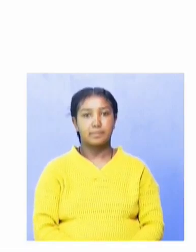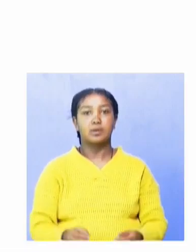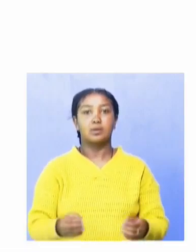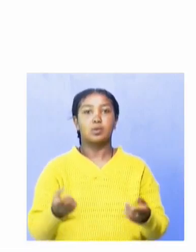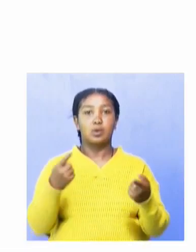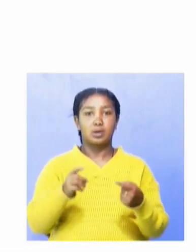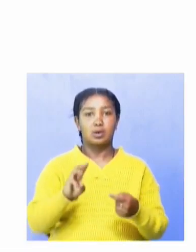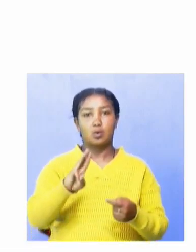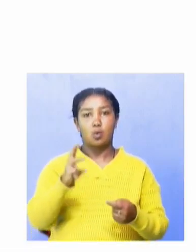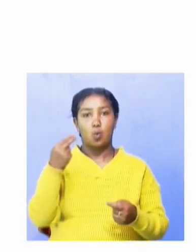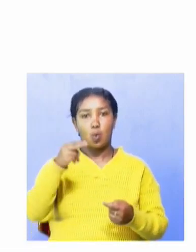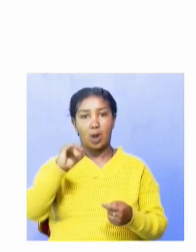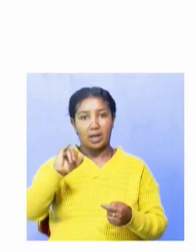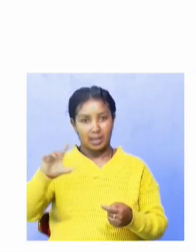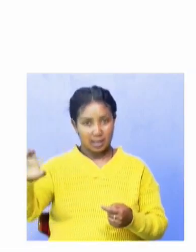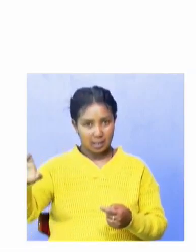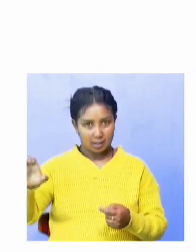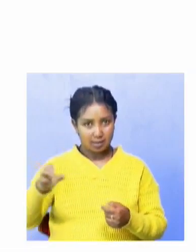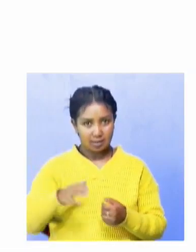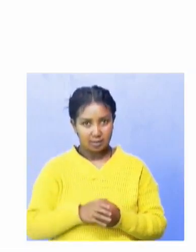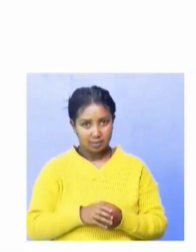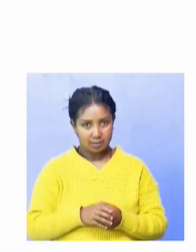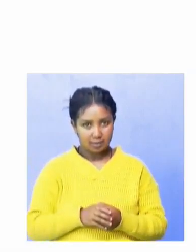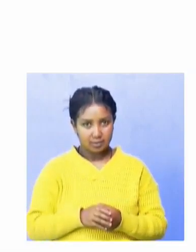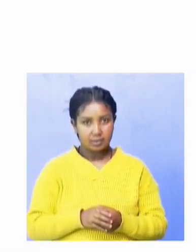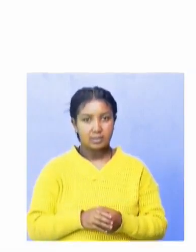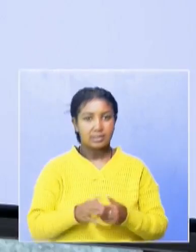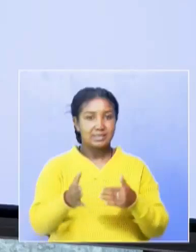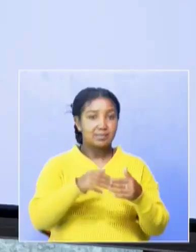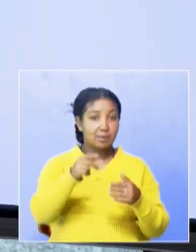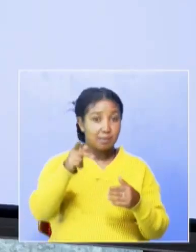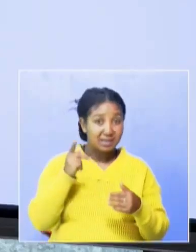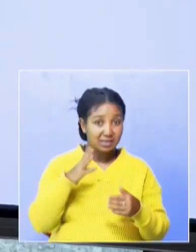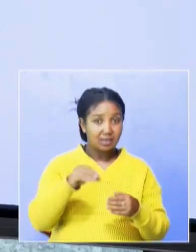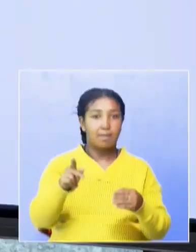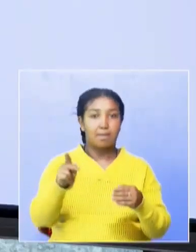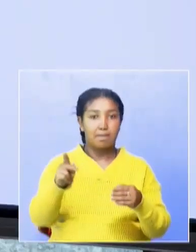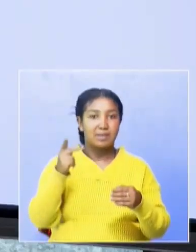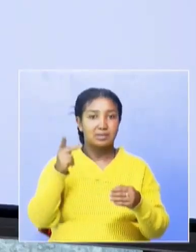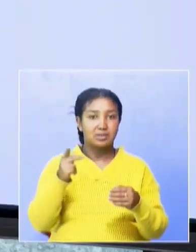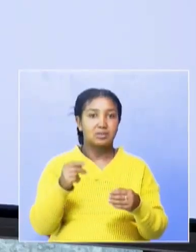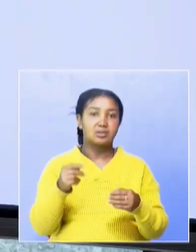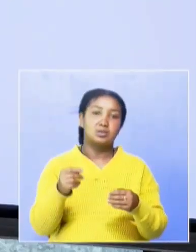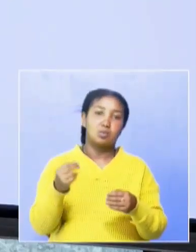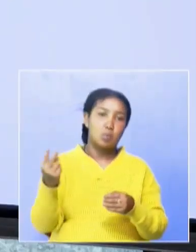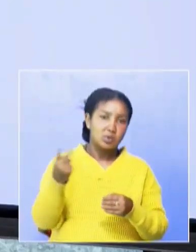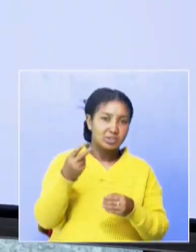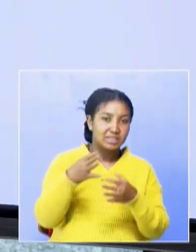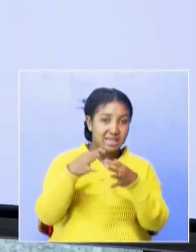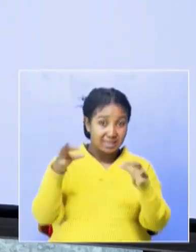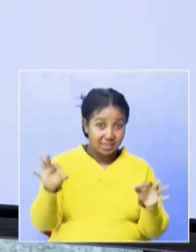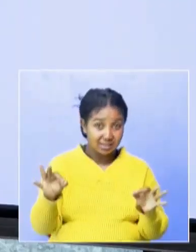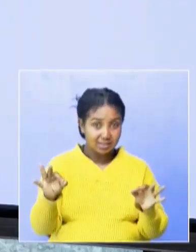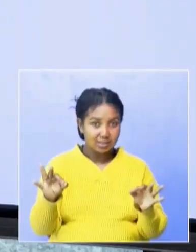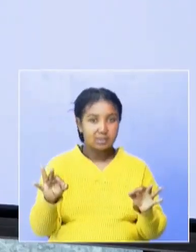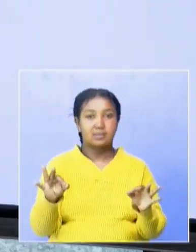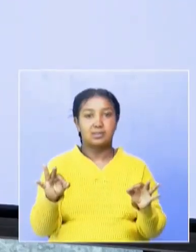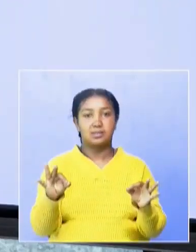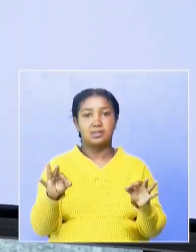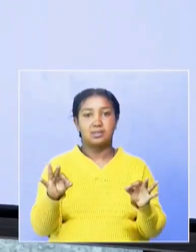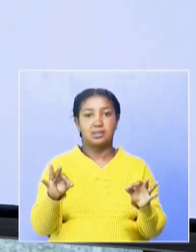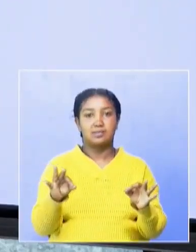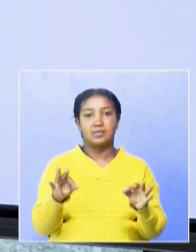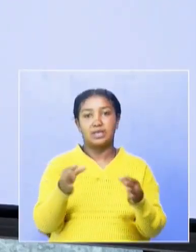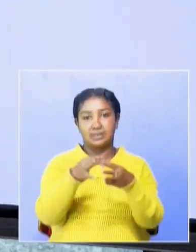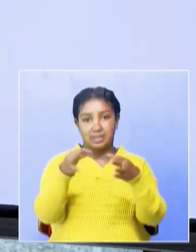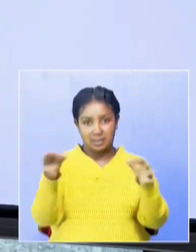When and while in simple past and past continuous. If you're using both sentences in